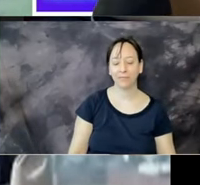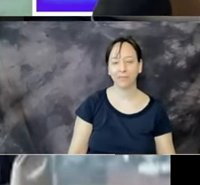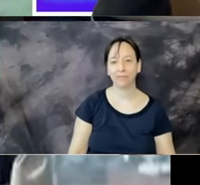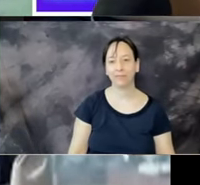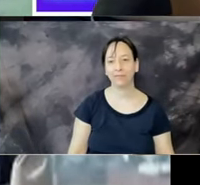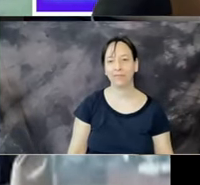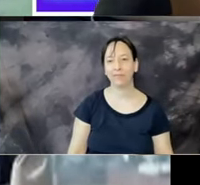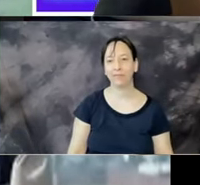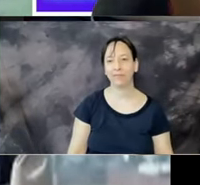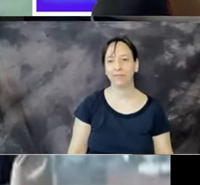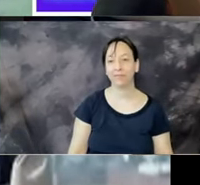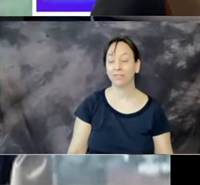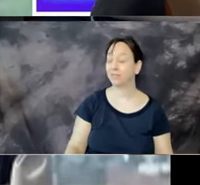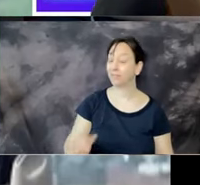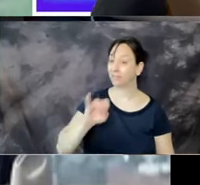Go ahead, Genna.